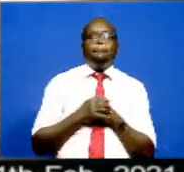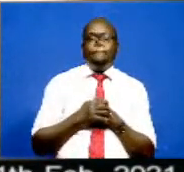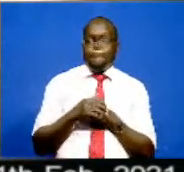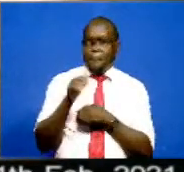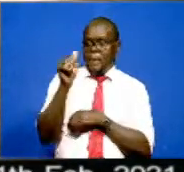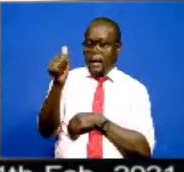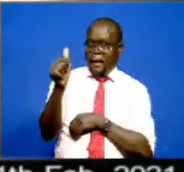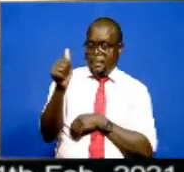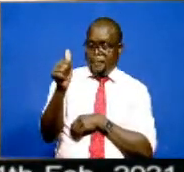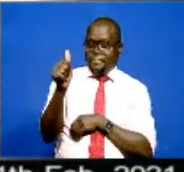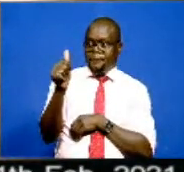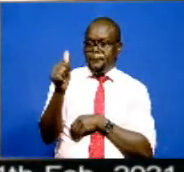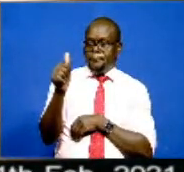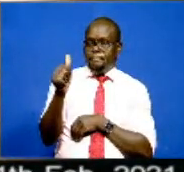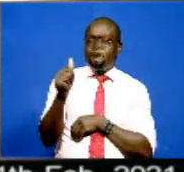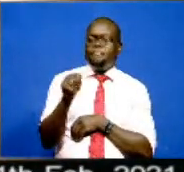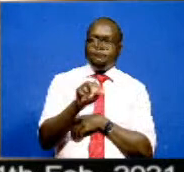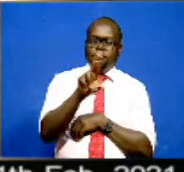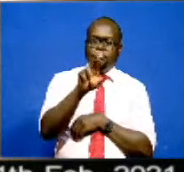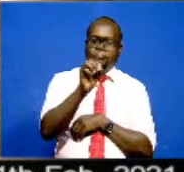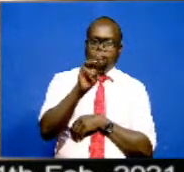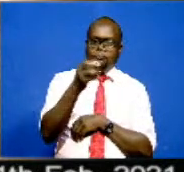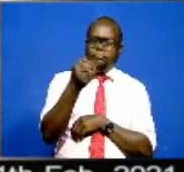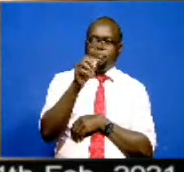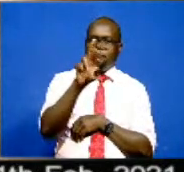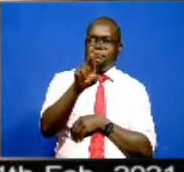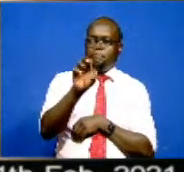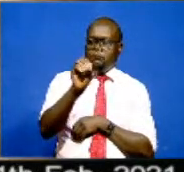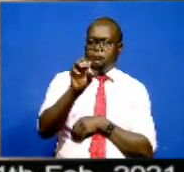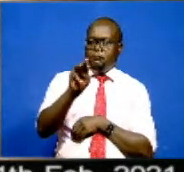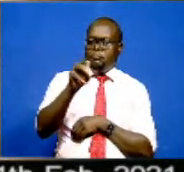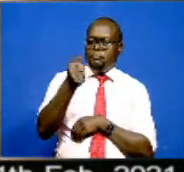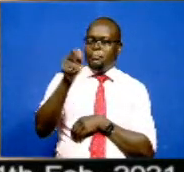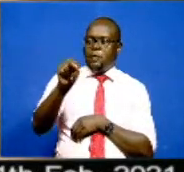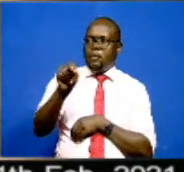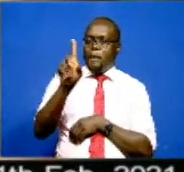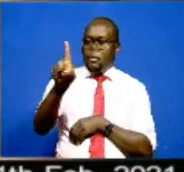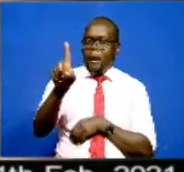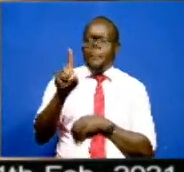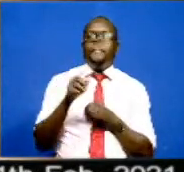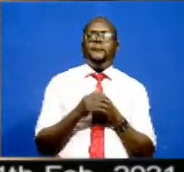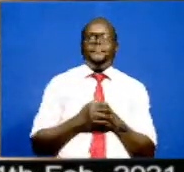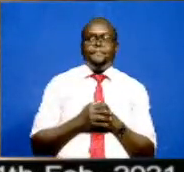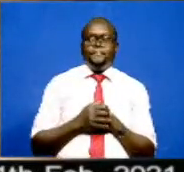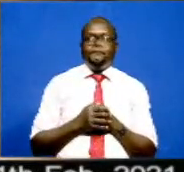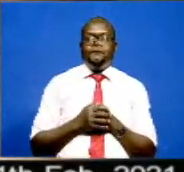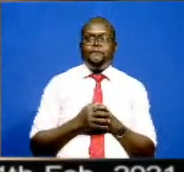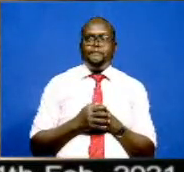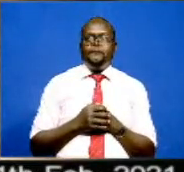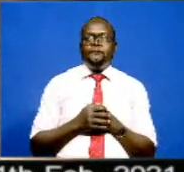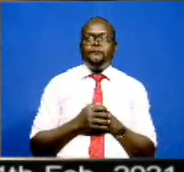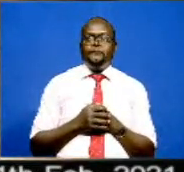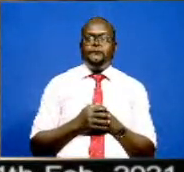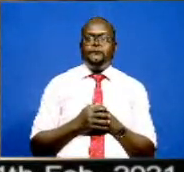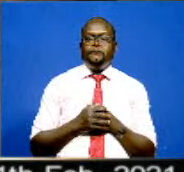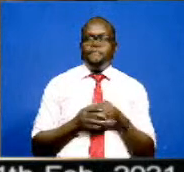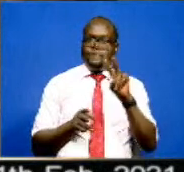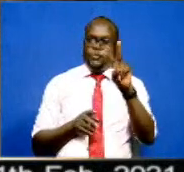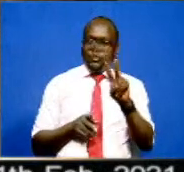1A, Roman 1 of the said Act, and that one is actually the Speaker.